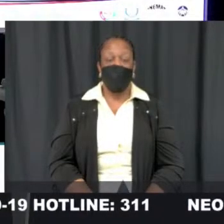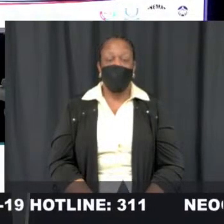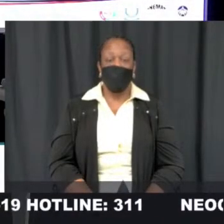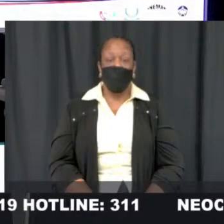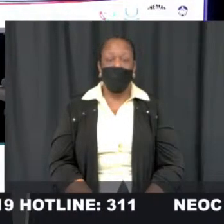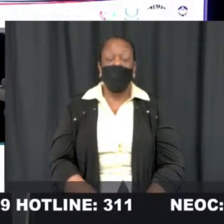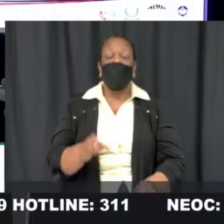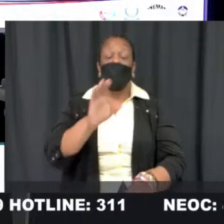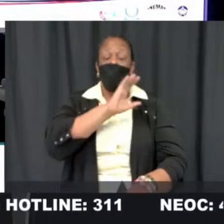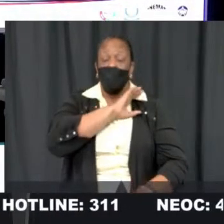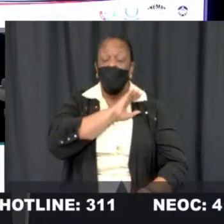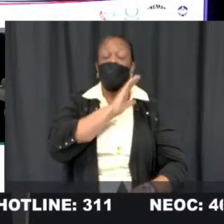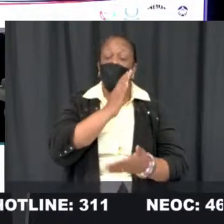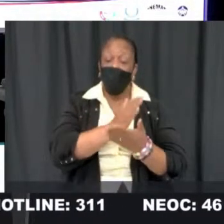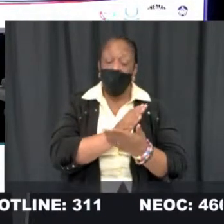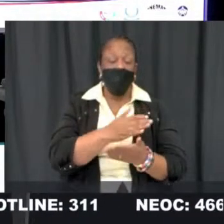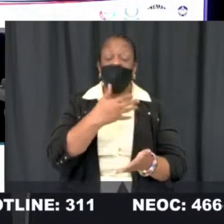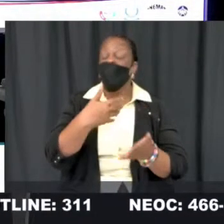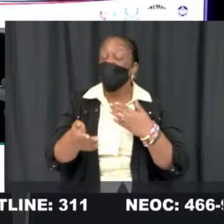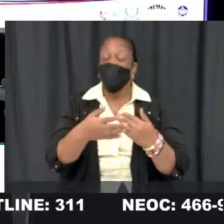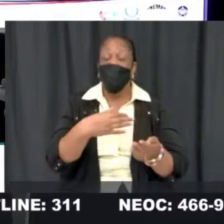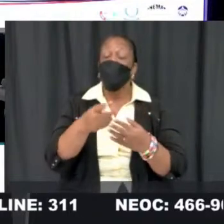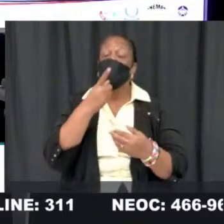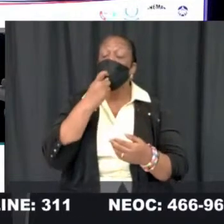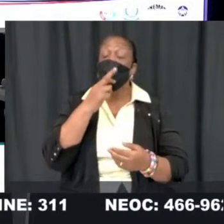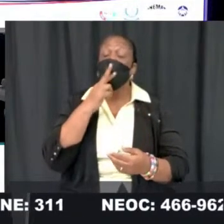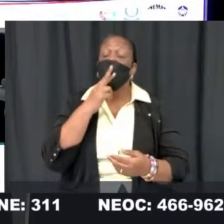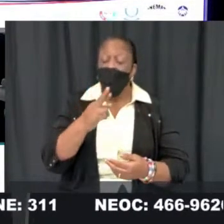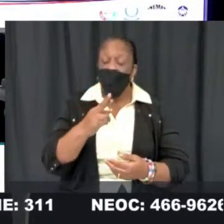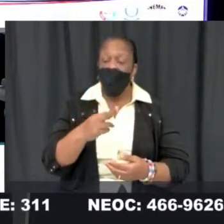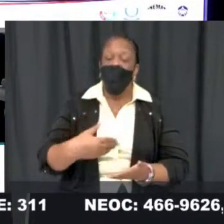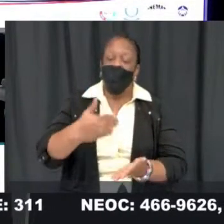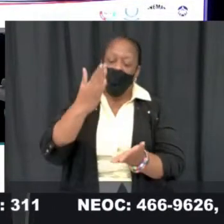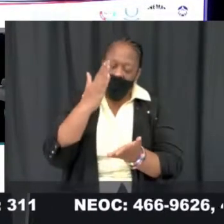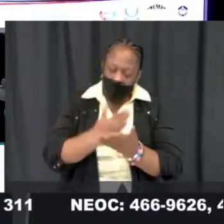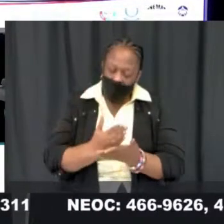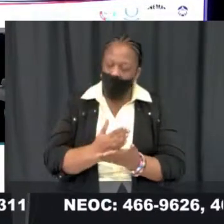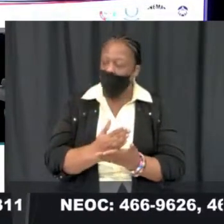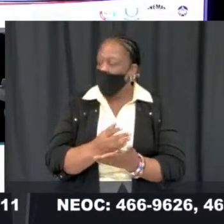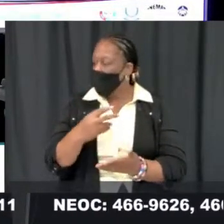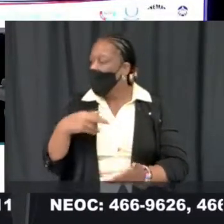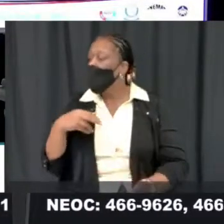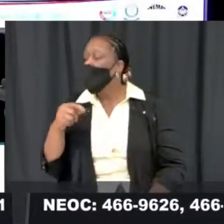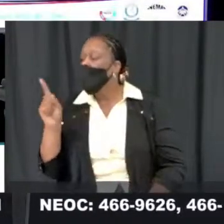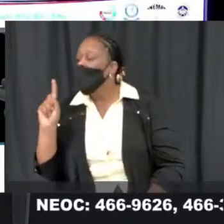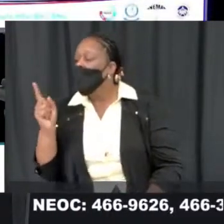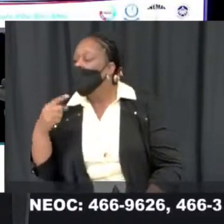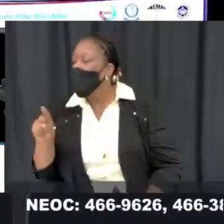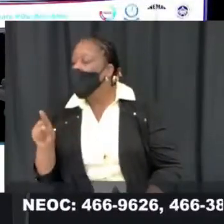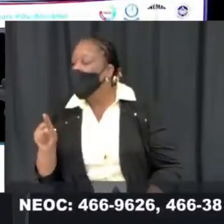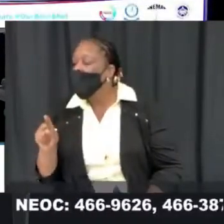Twice. There is no special privilege. Whether you enter in the country,